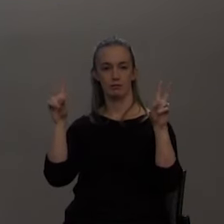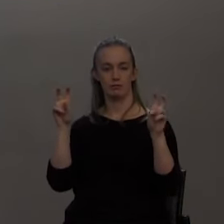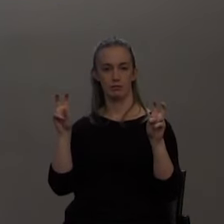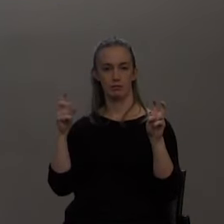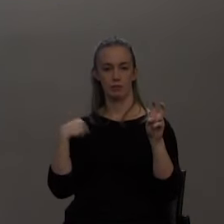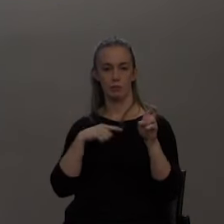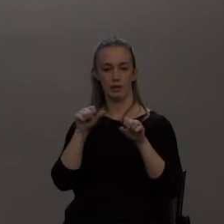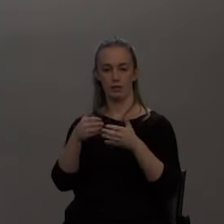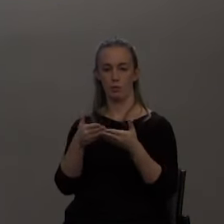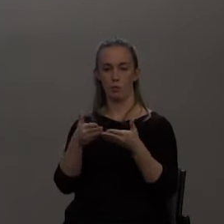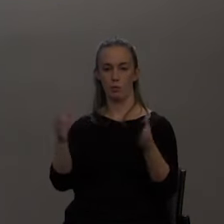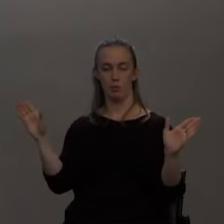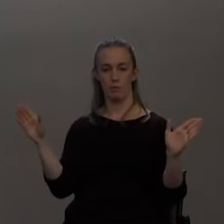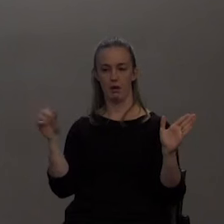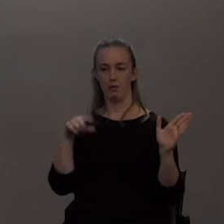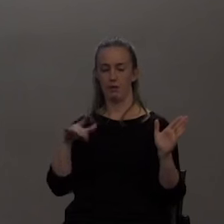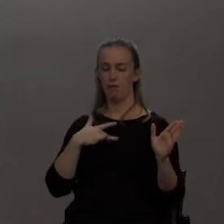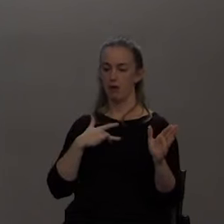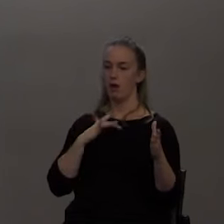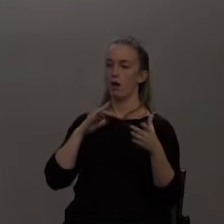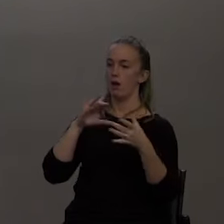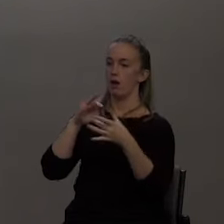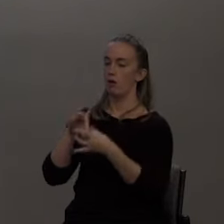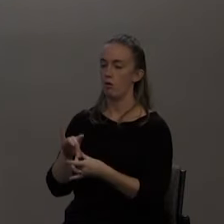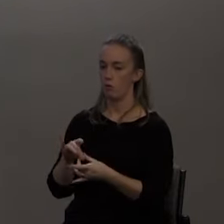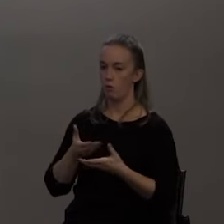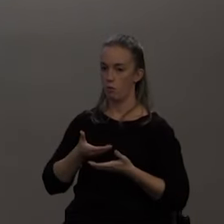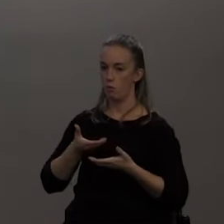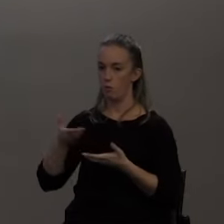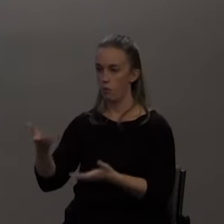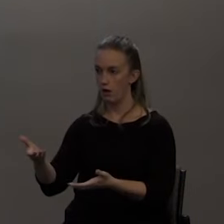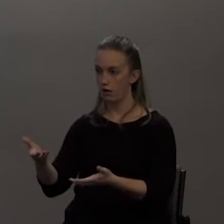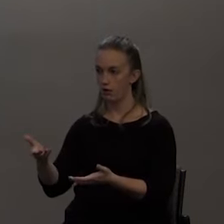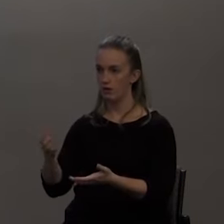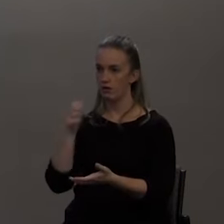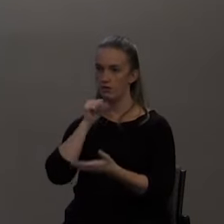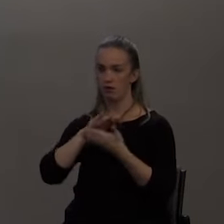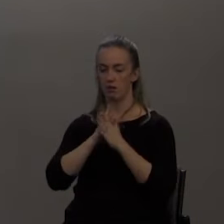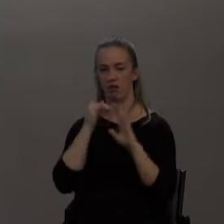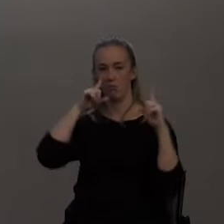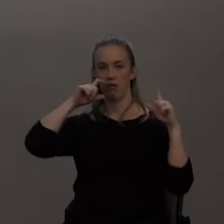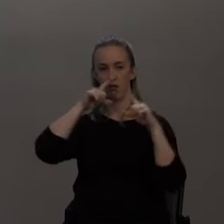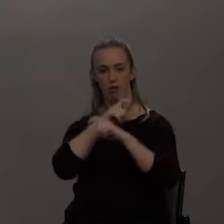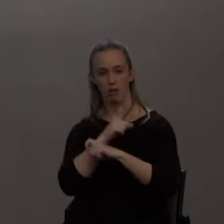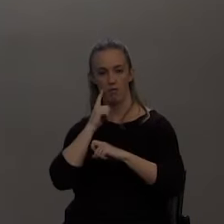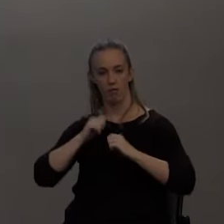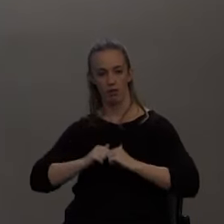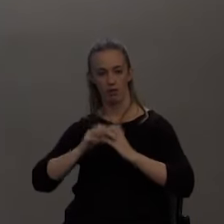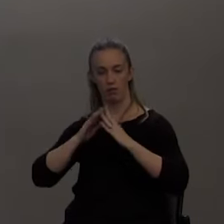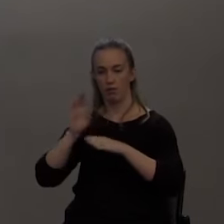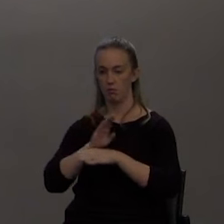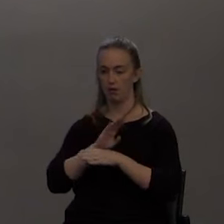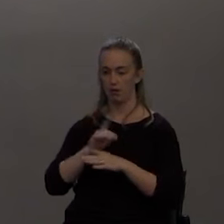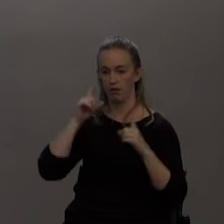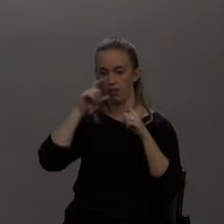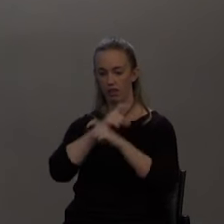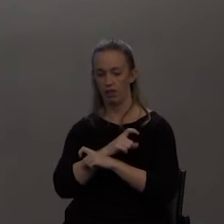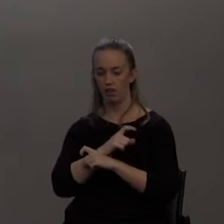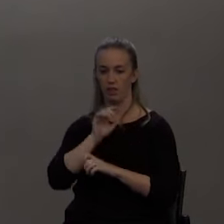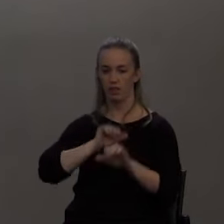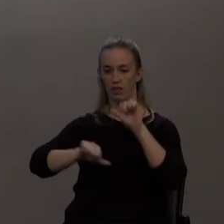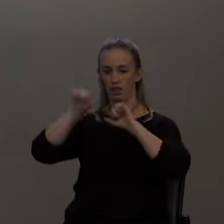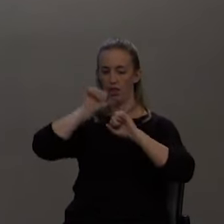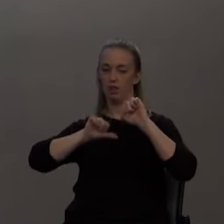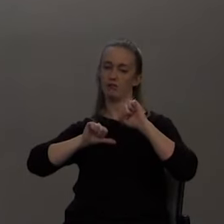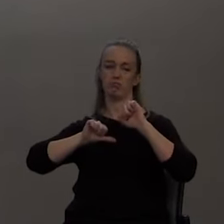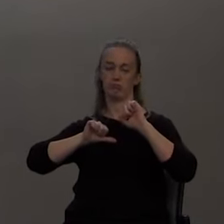where you feel they feel like they're welcome and don't make it so hard for them to open up businesses. So